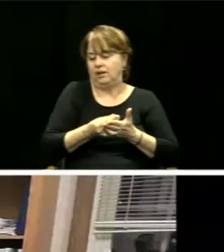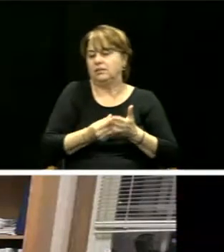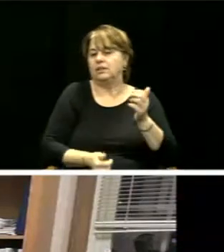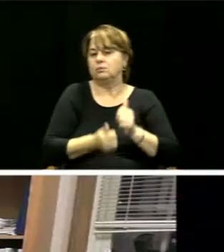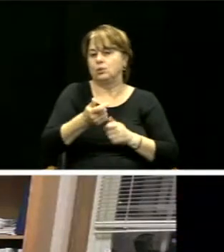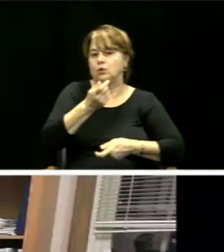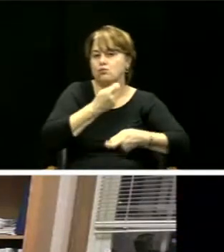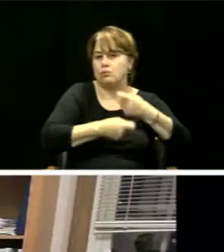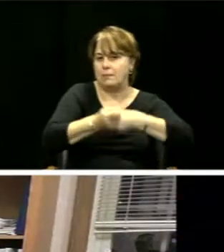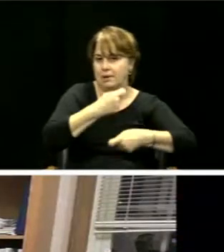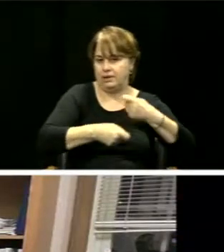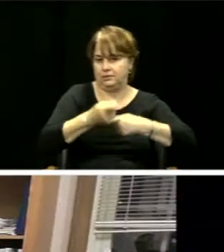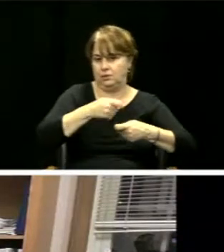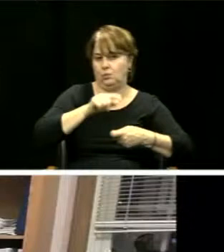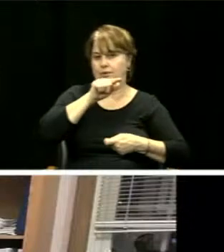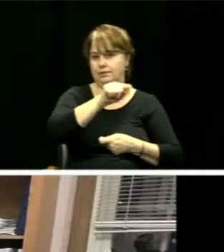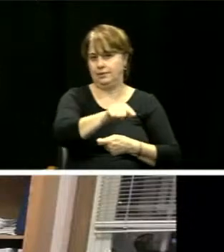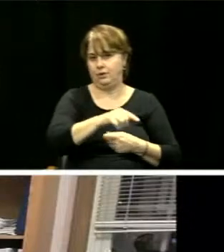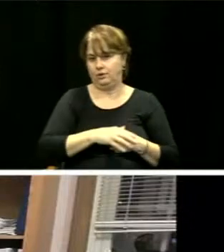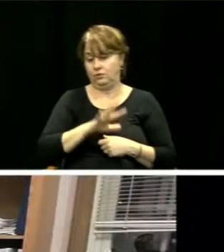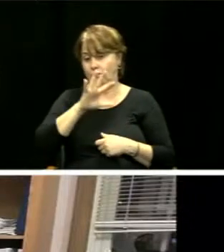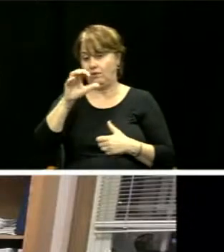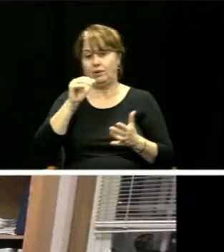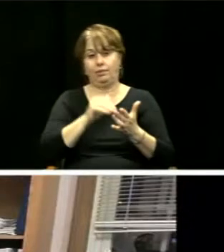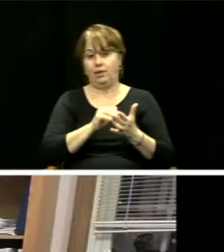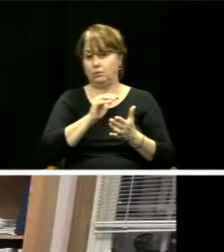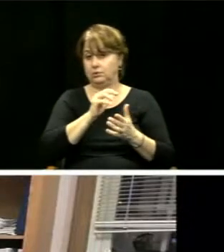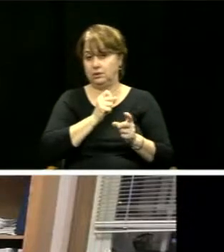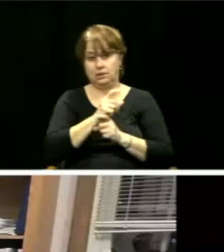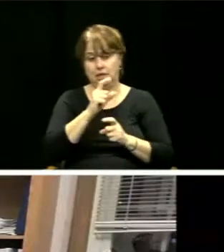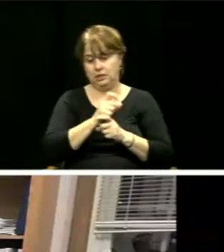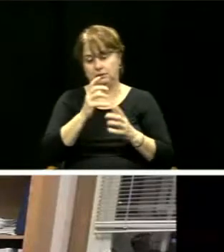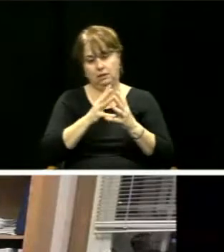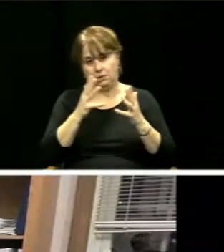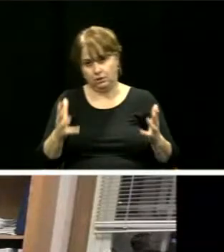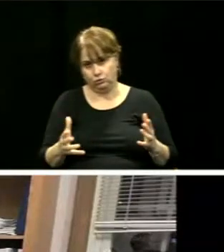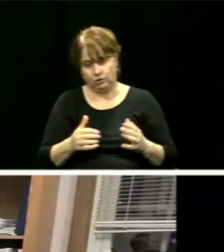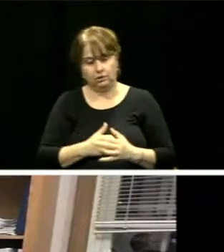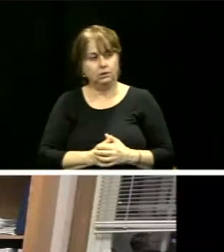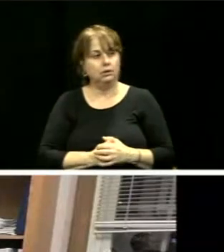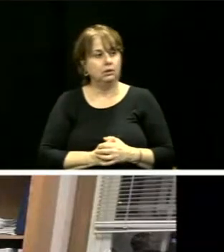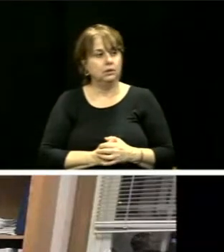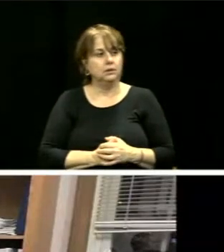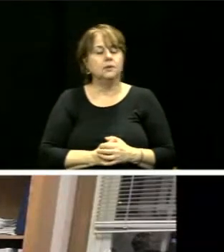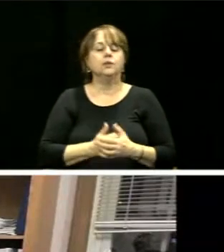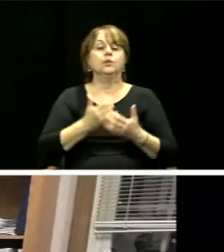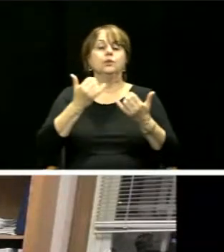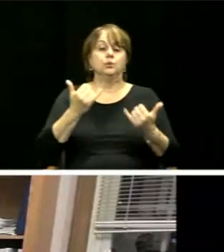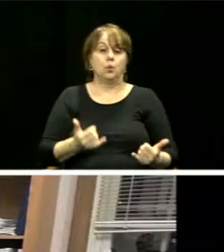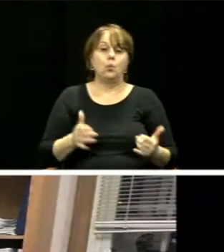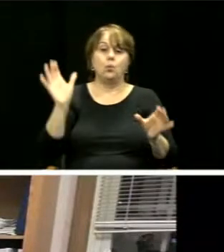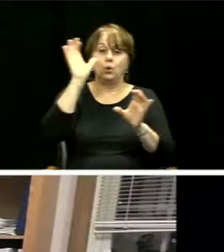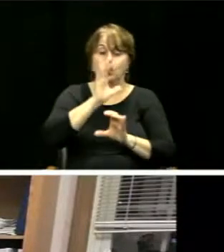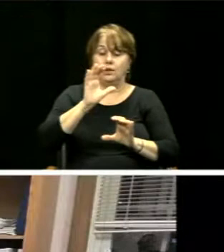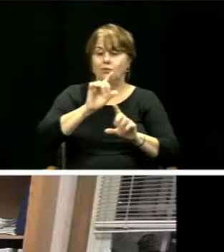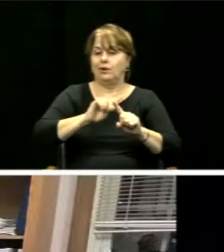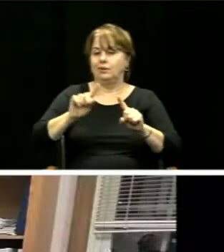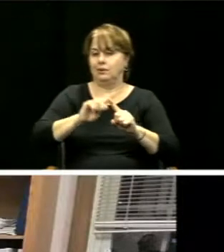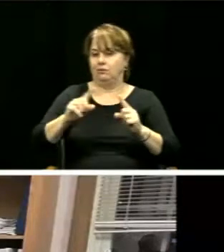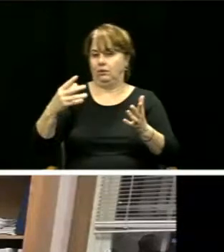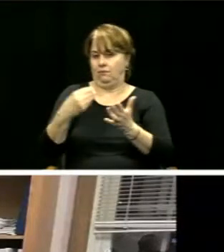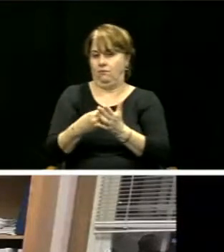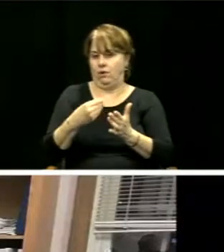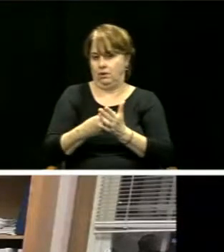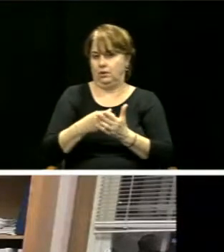it's aged and there's some problem. So 500,000 a year. We're looking to use different funding, as was mentioned before, to address